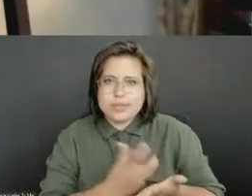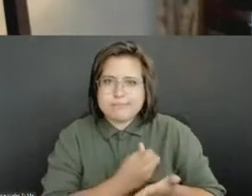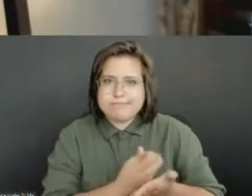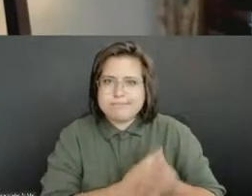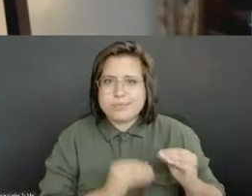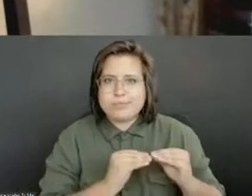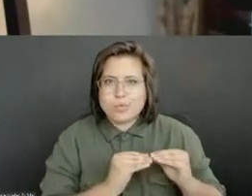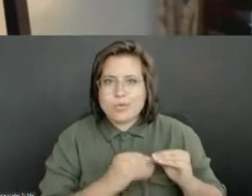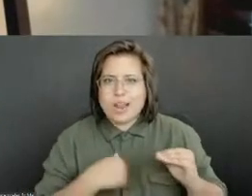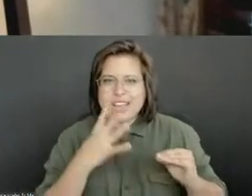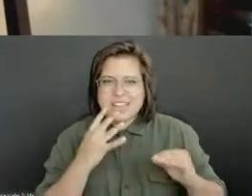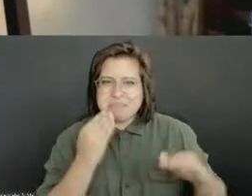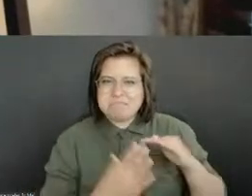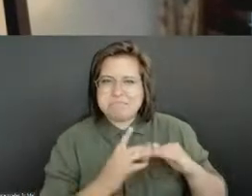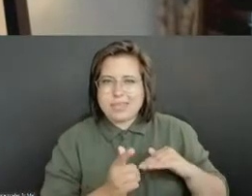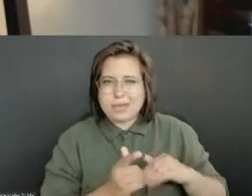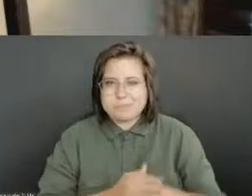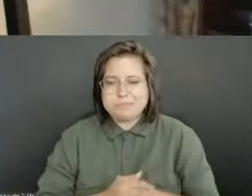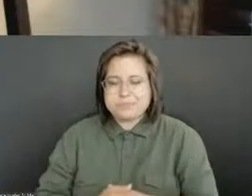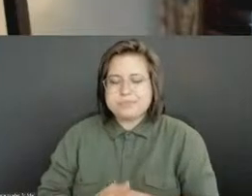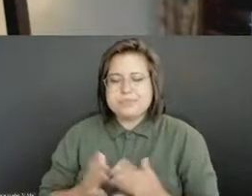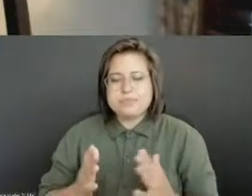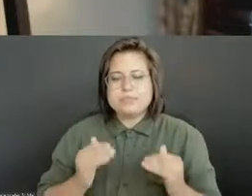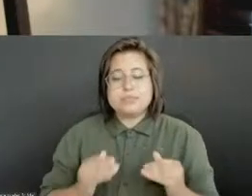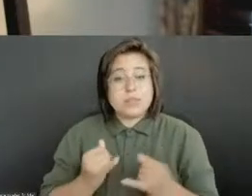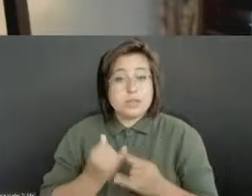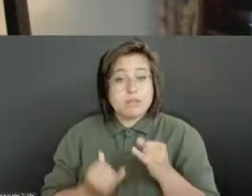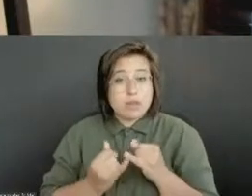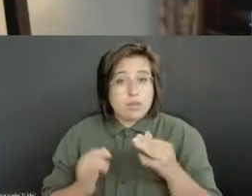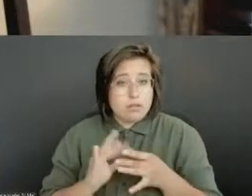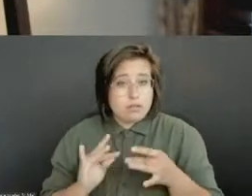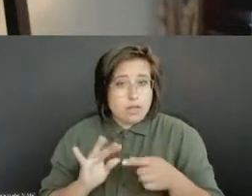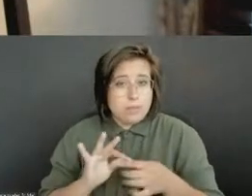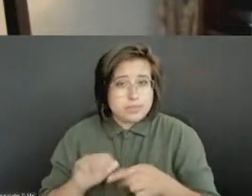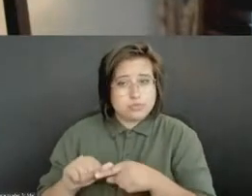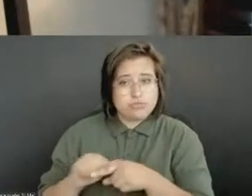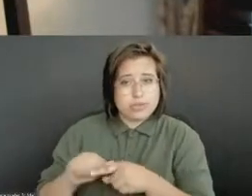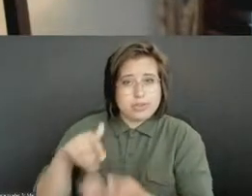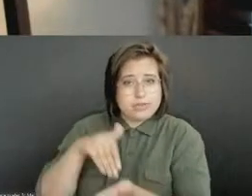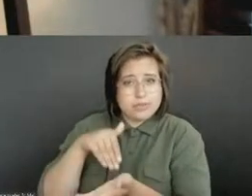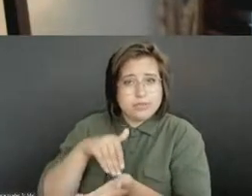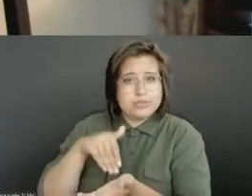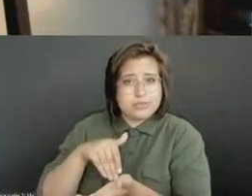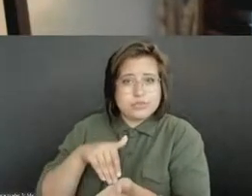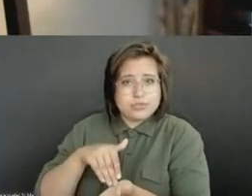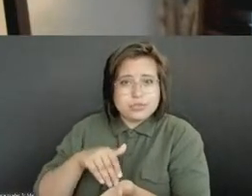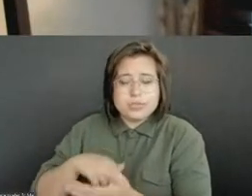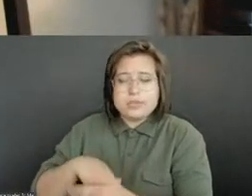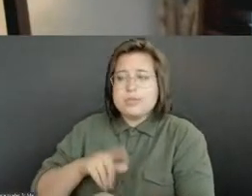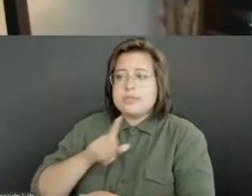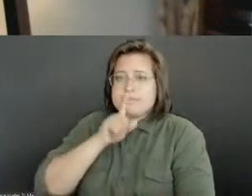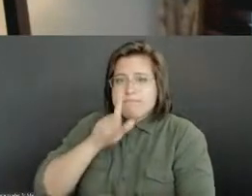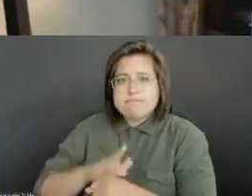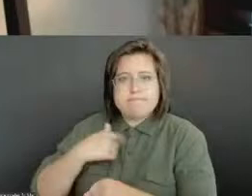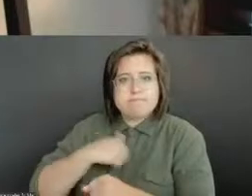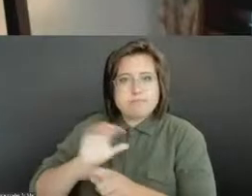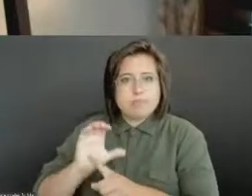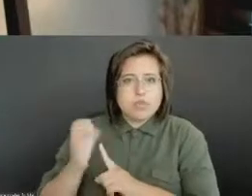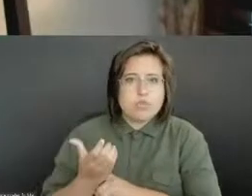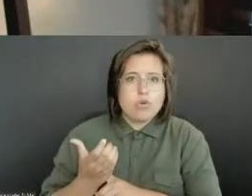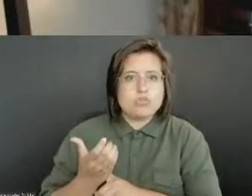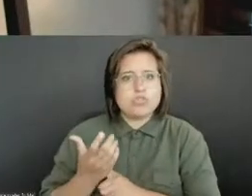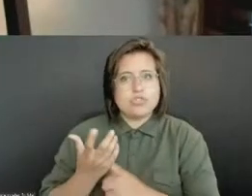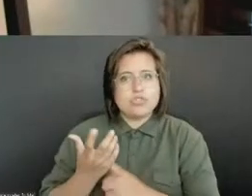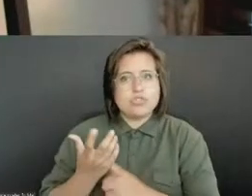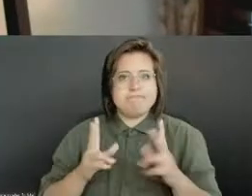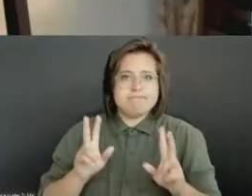And finally, there were comments earlier about the training of physicians, ensuring that we are culturally humble, that